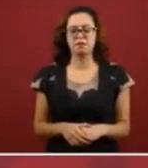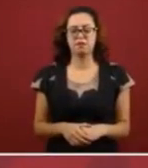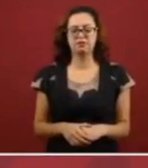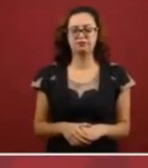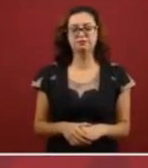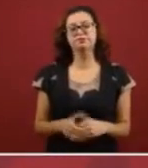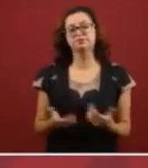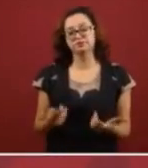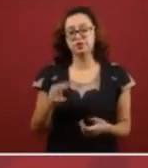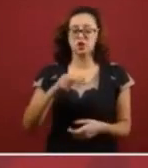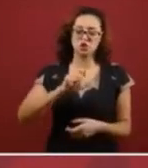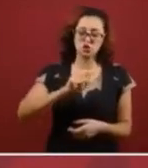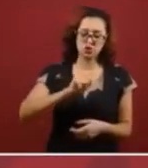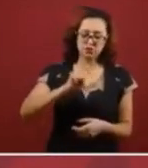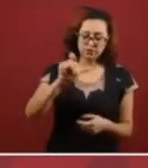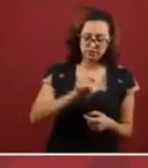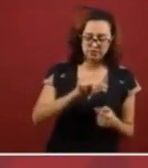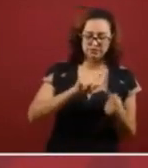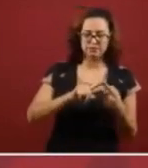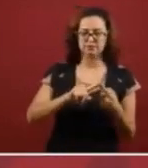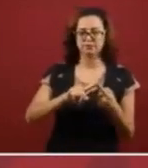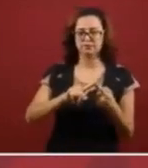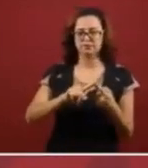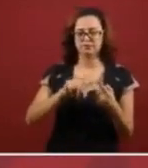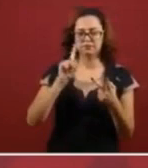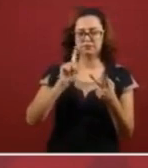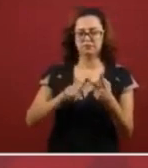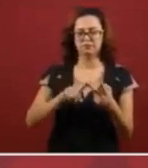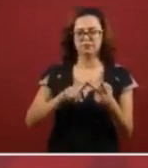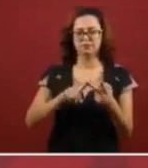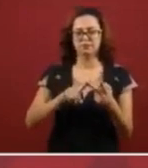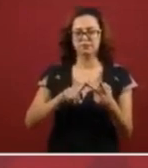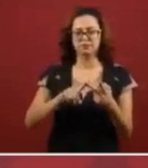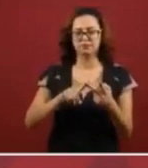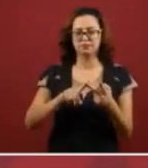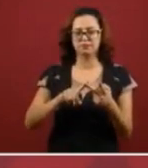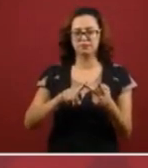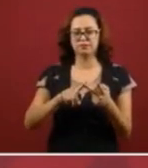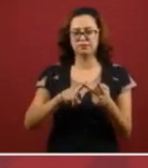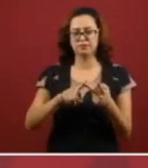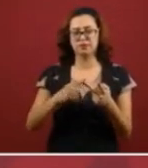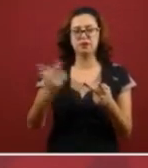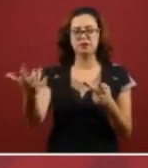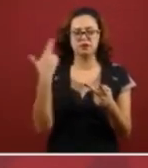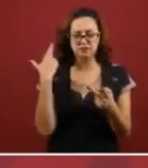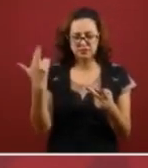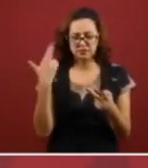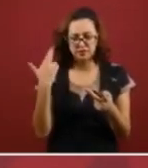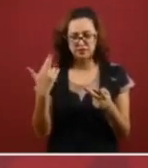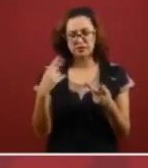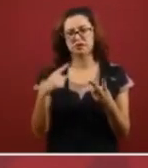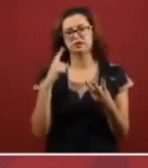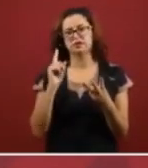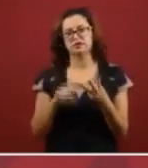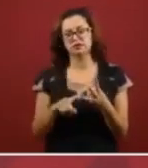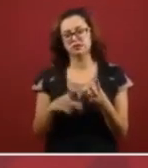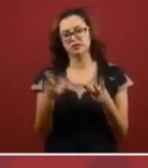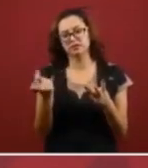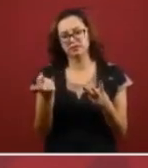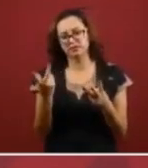to integrate Notimex con estaciones de radio, with radio